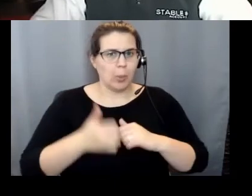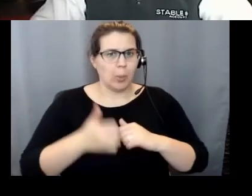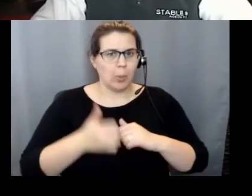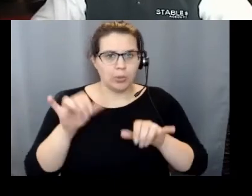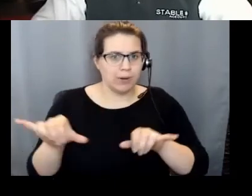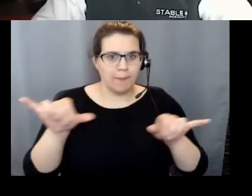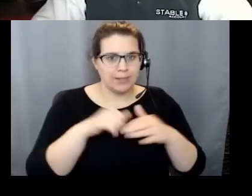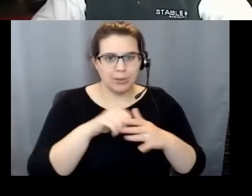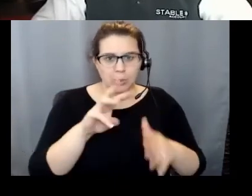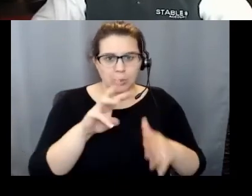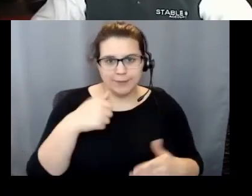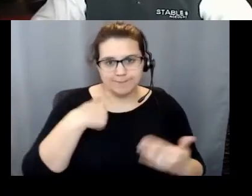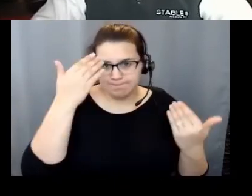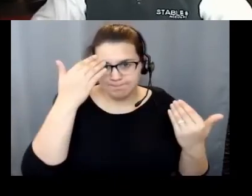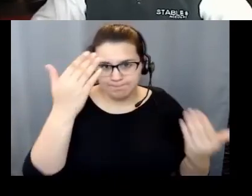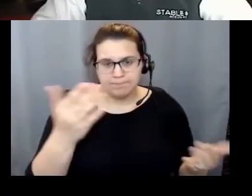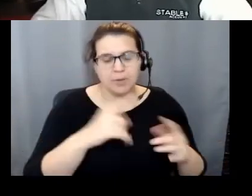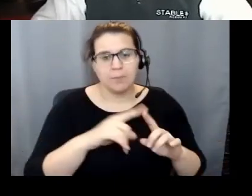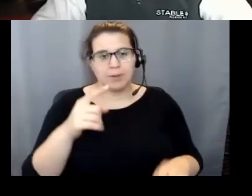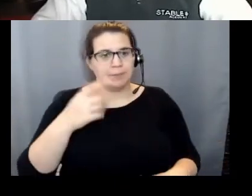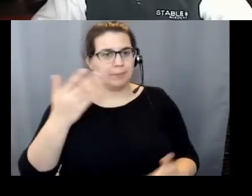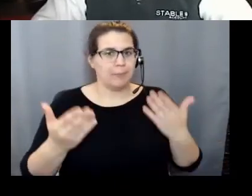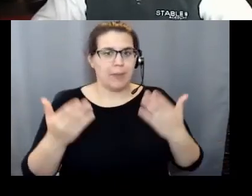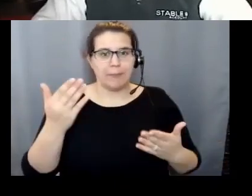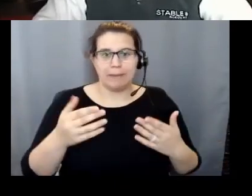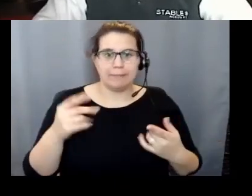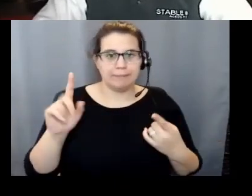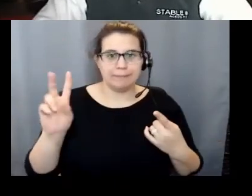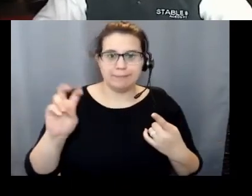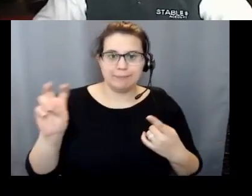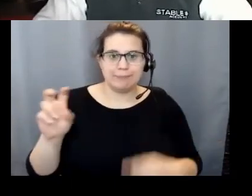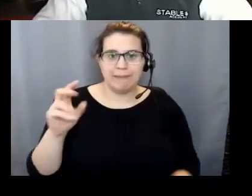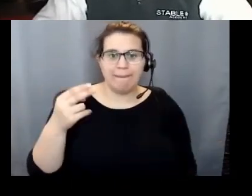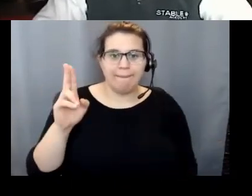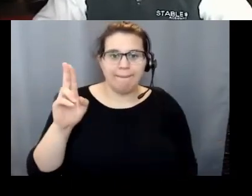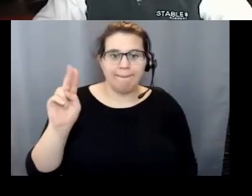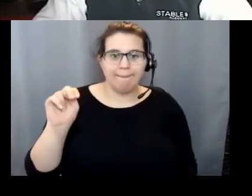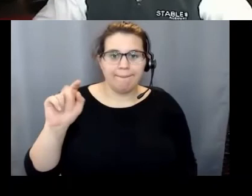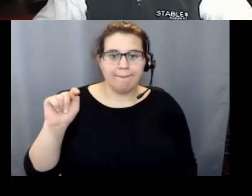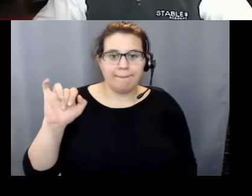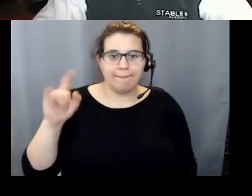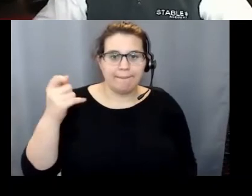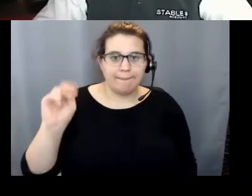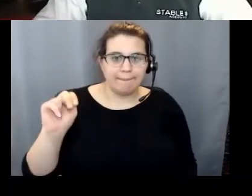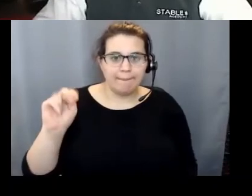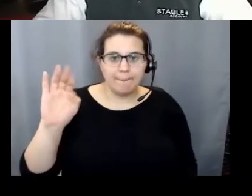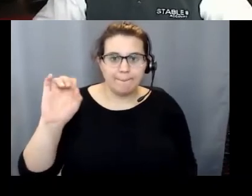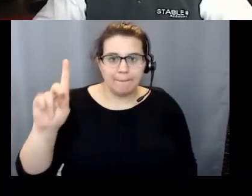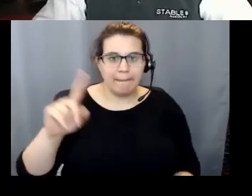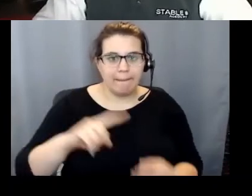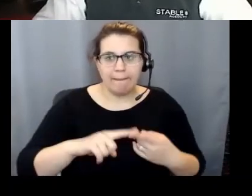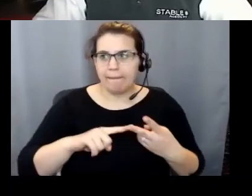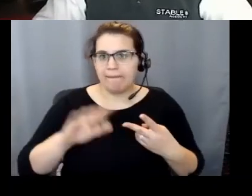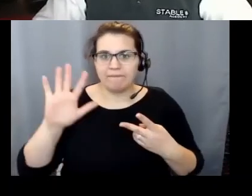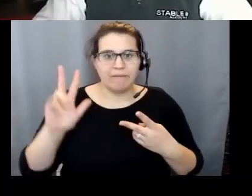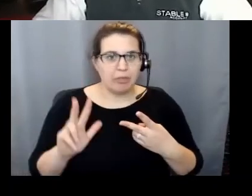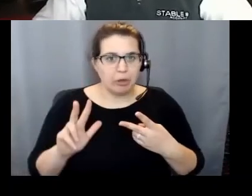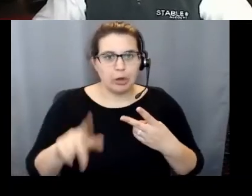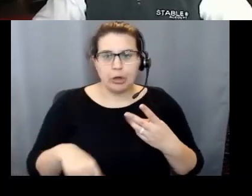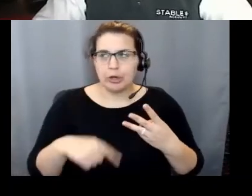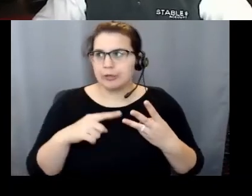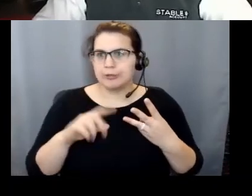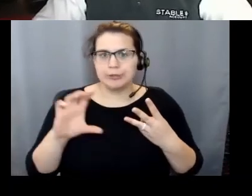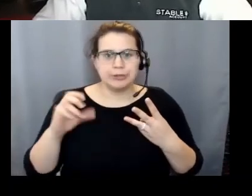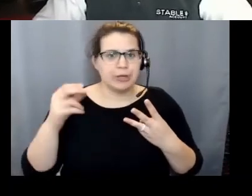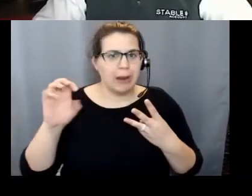West Virginia, but definitely something like a Huntington Bank is going to be there, a Fifth Third Bank will be there, Chase Bank,